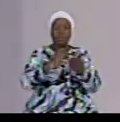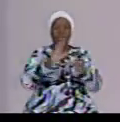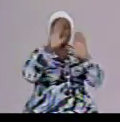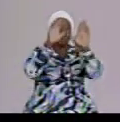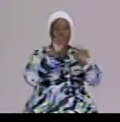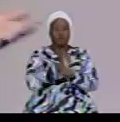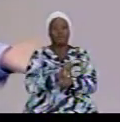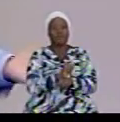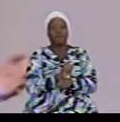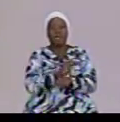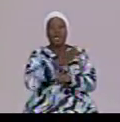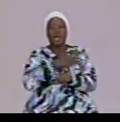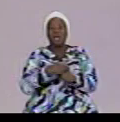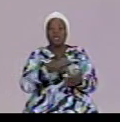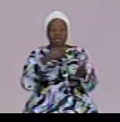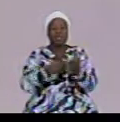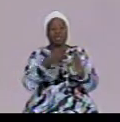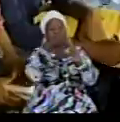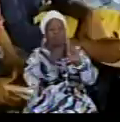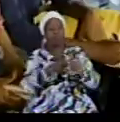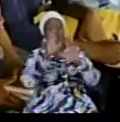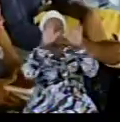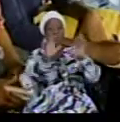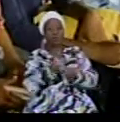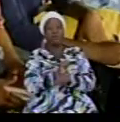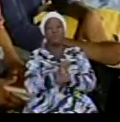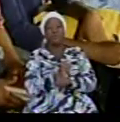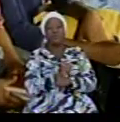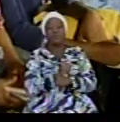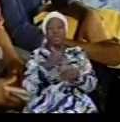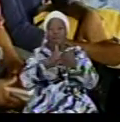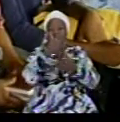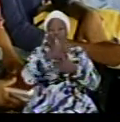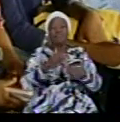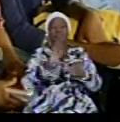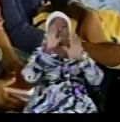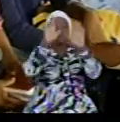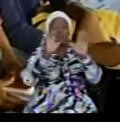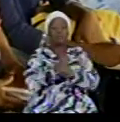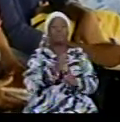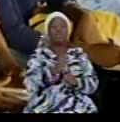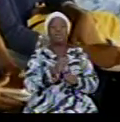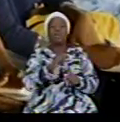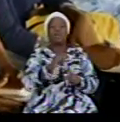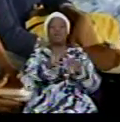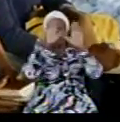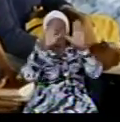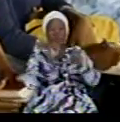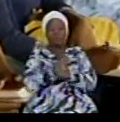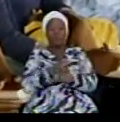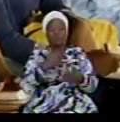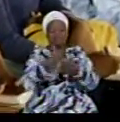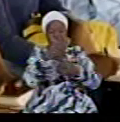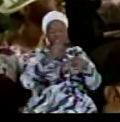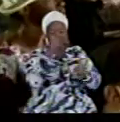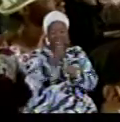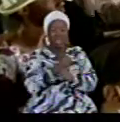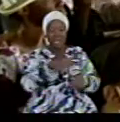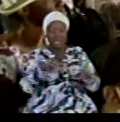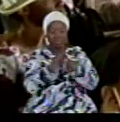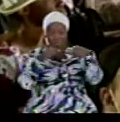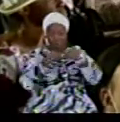week, miracle. And this month, miracle. Next month, next year as you follow along, and